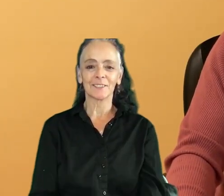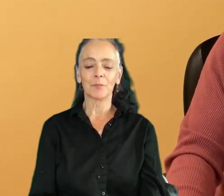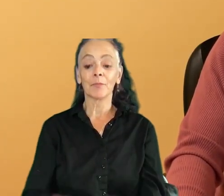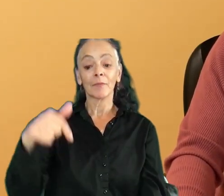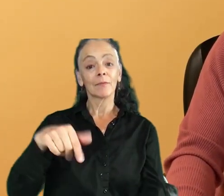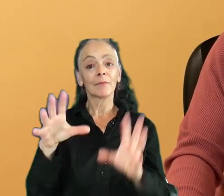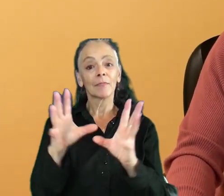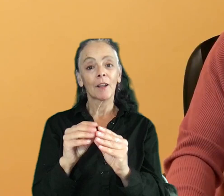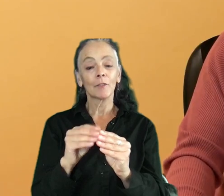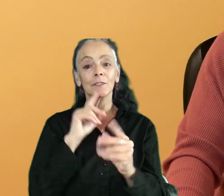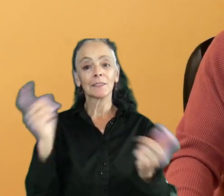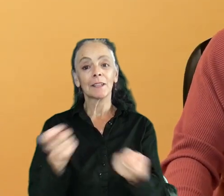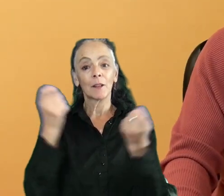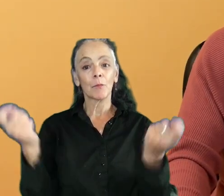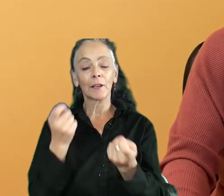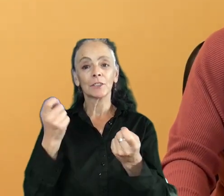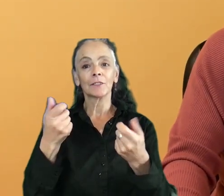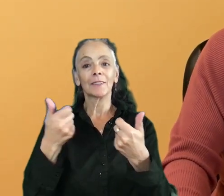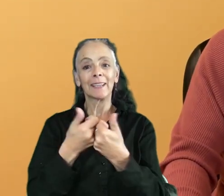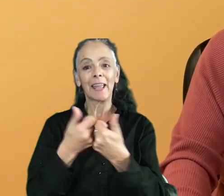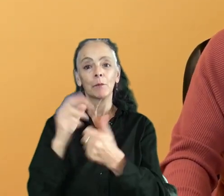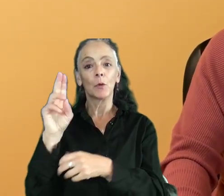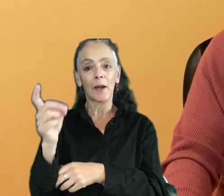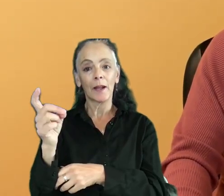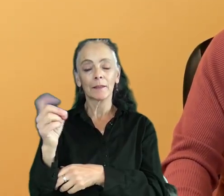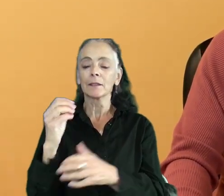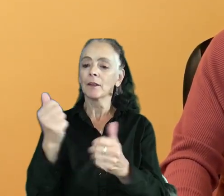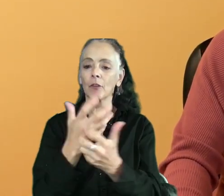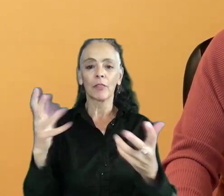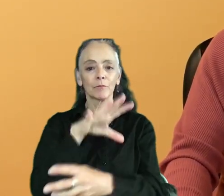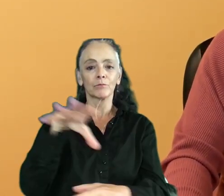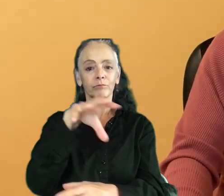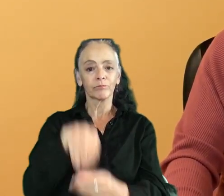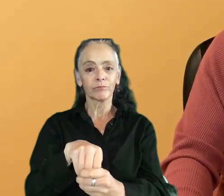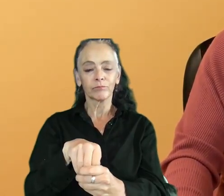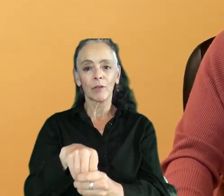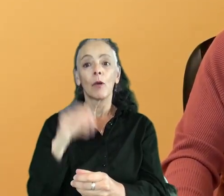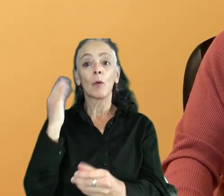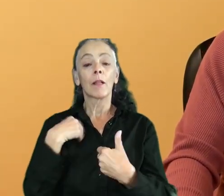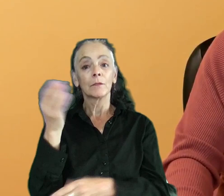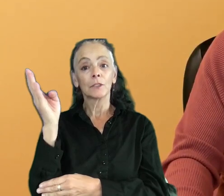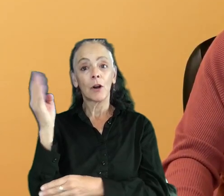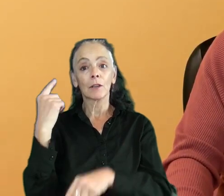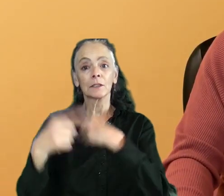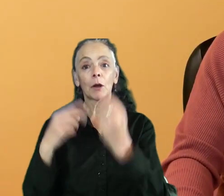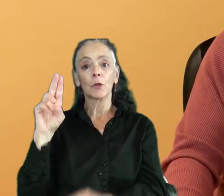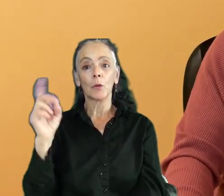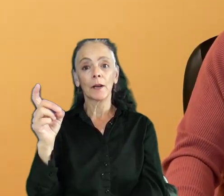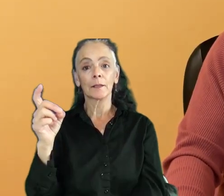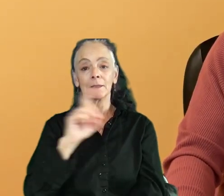this conference is a celebration of game ux and all that it entails there will be talks on ux